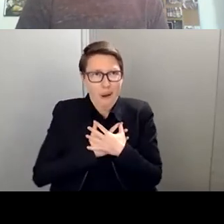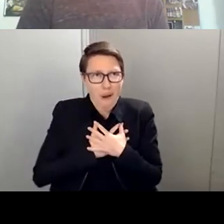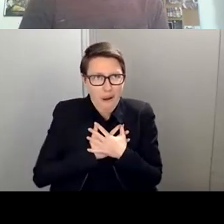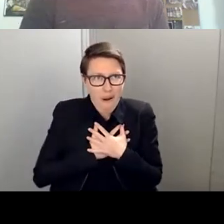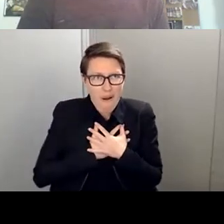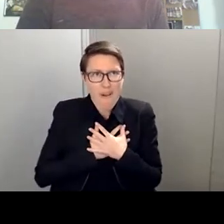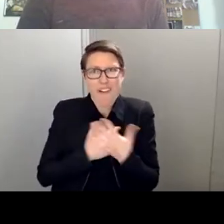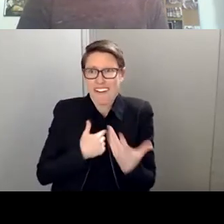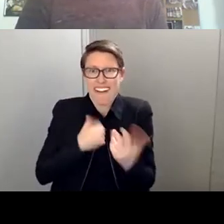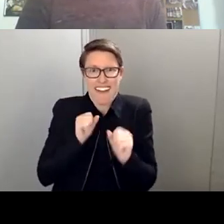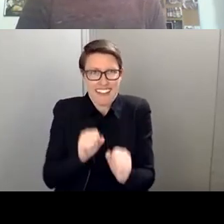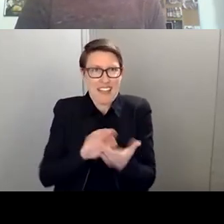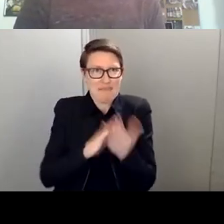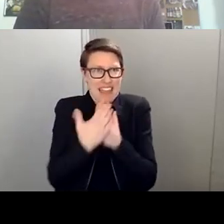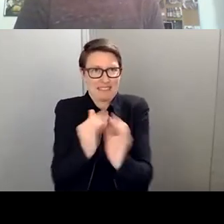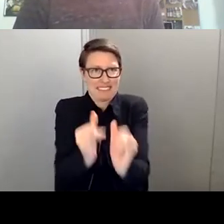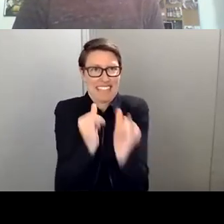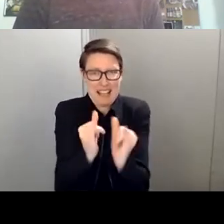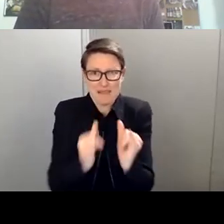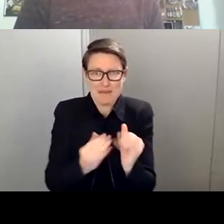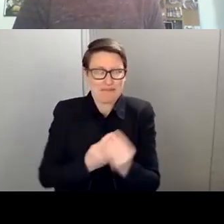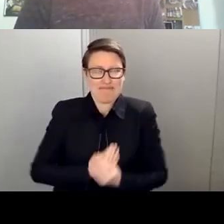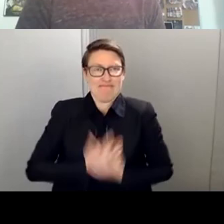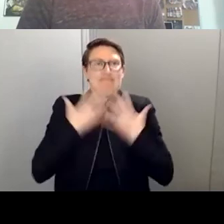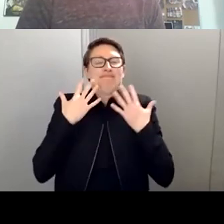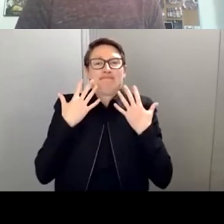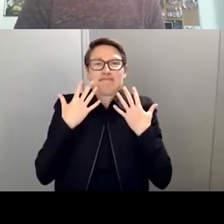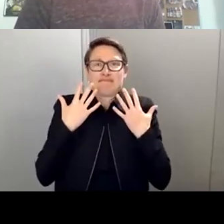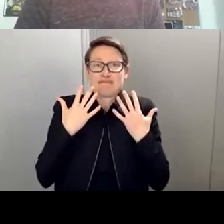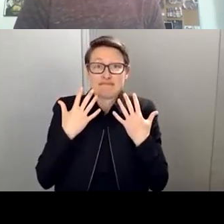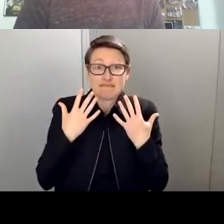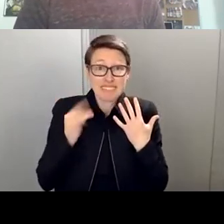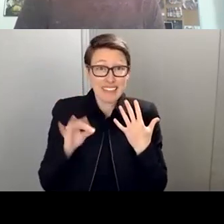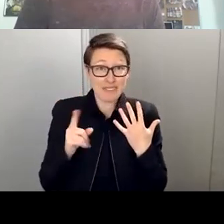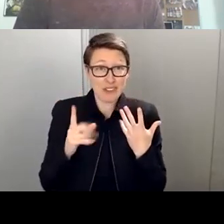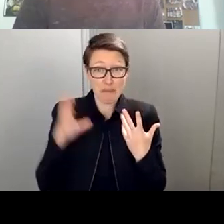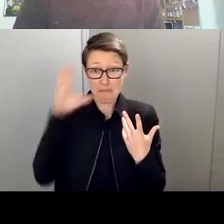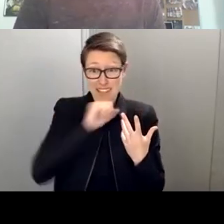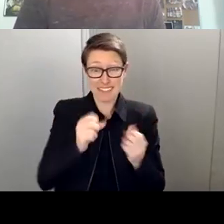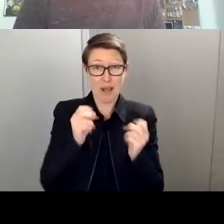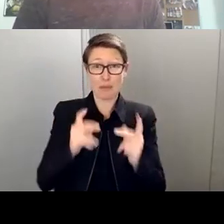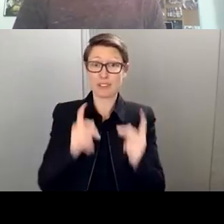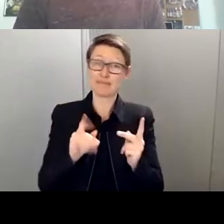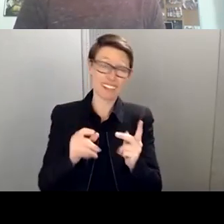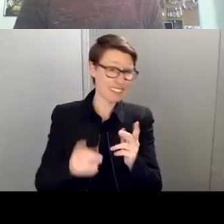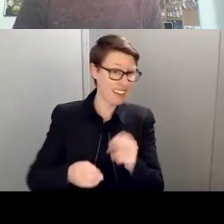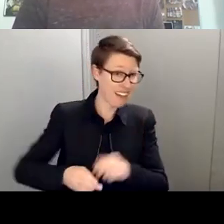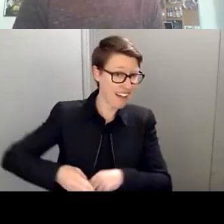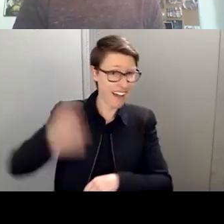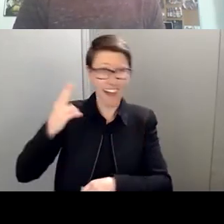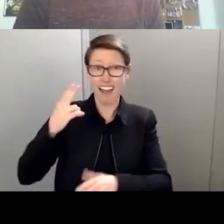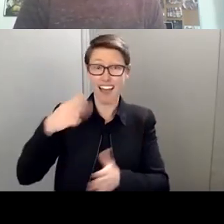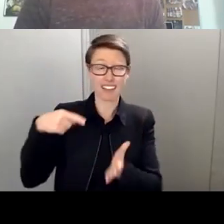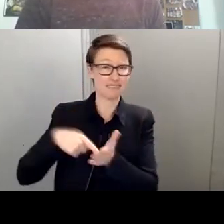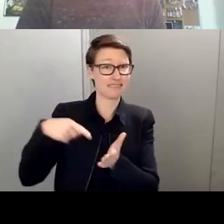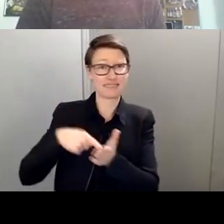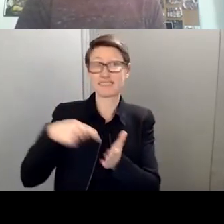become. I think the cost is very high on just a very global and spiritual